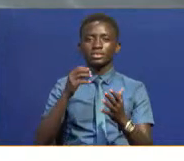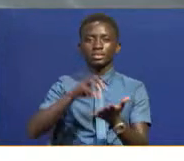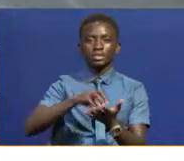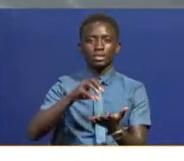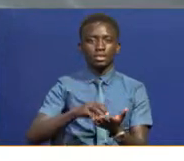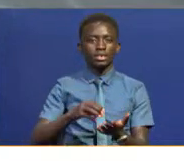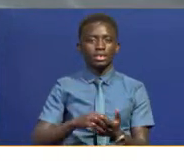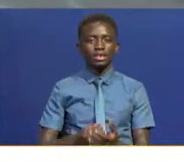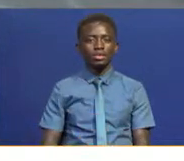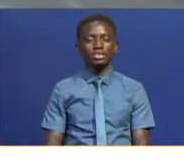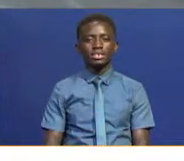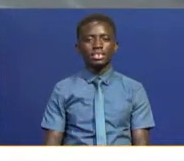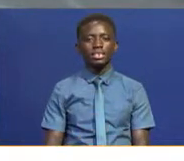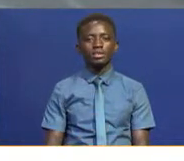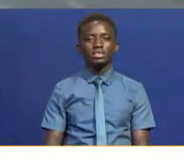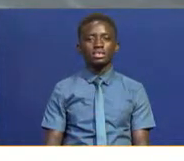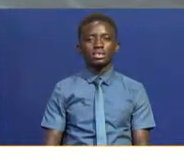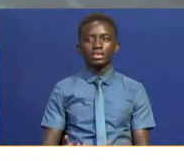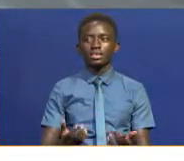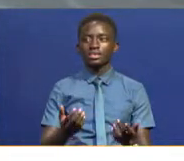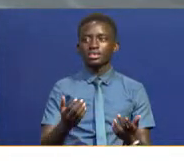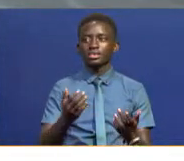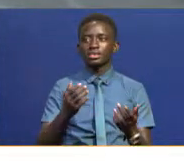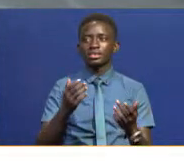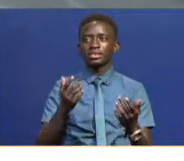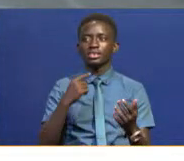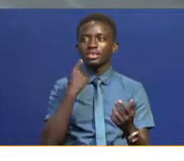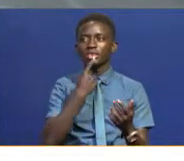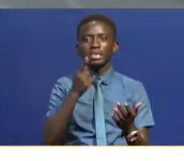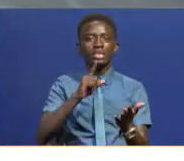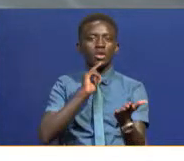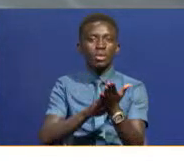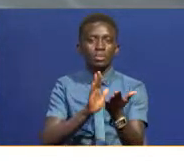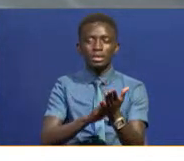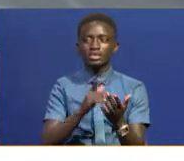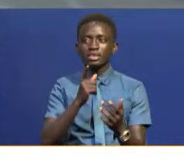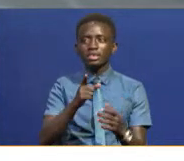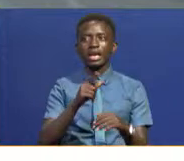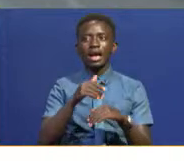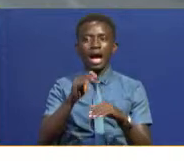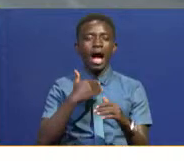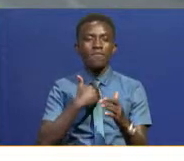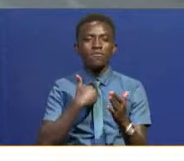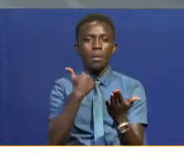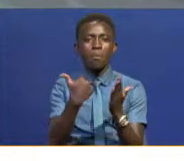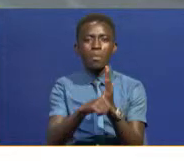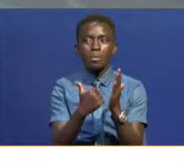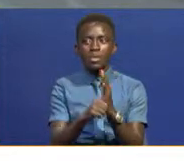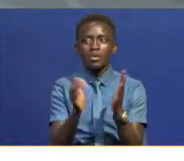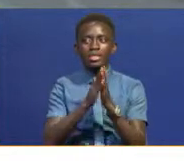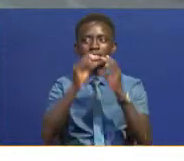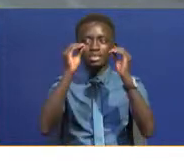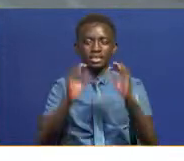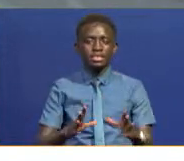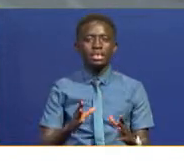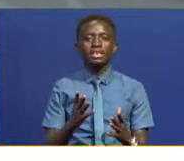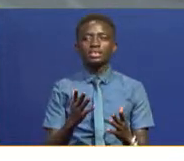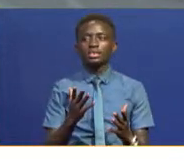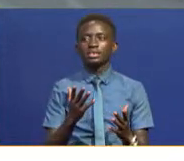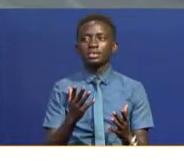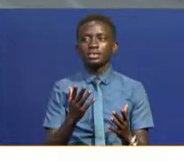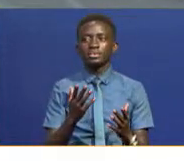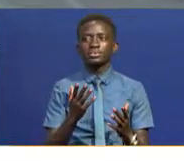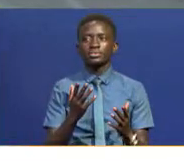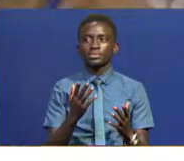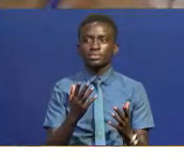ease of learning in schools across the region. This recommendation follows the perennial problem of teacher shortage attributed to some non-local